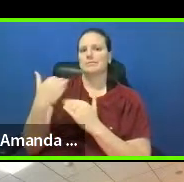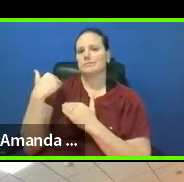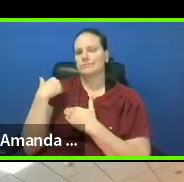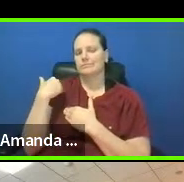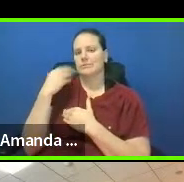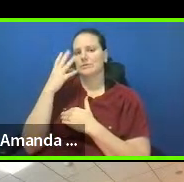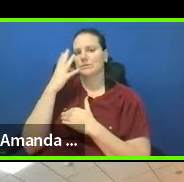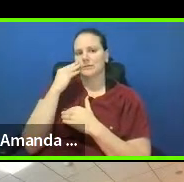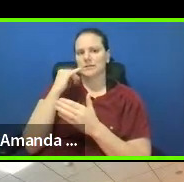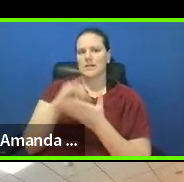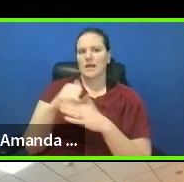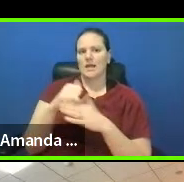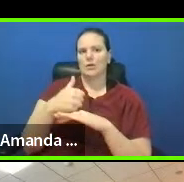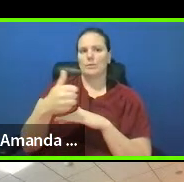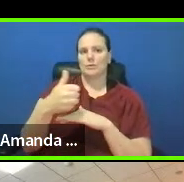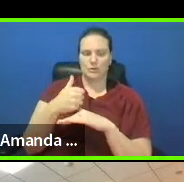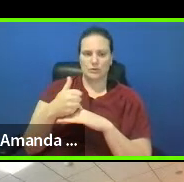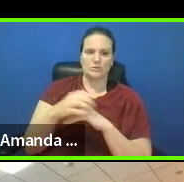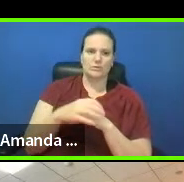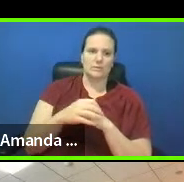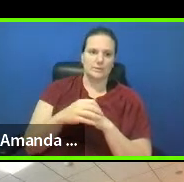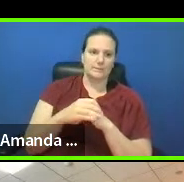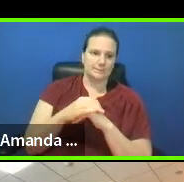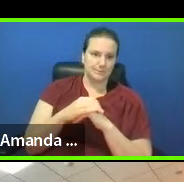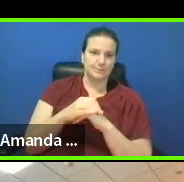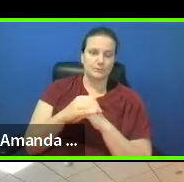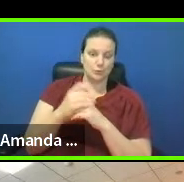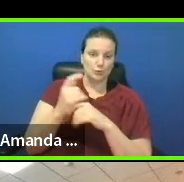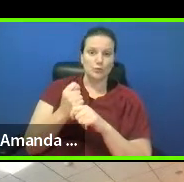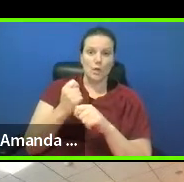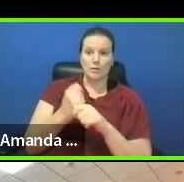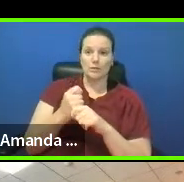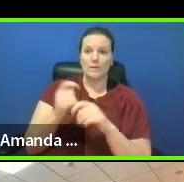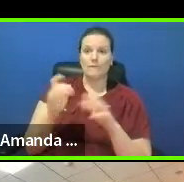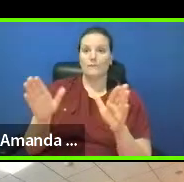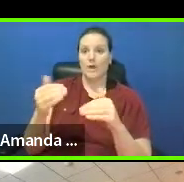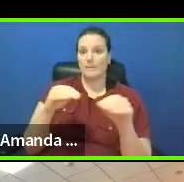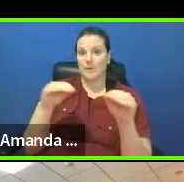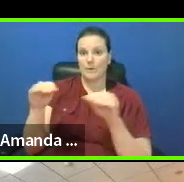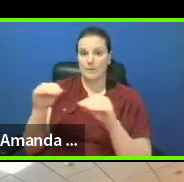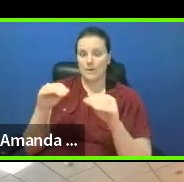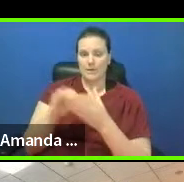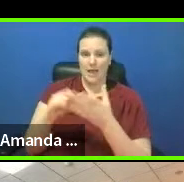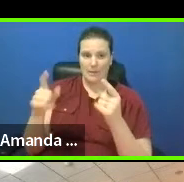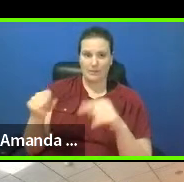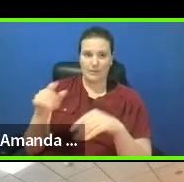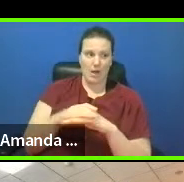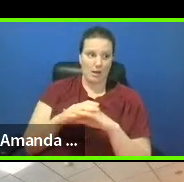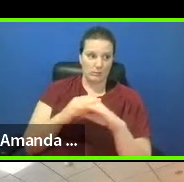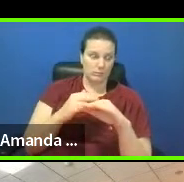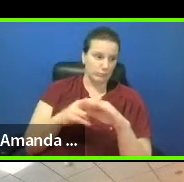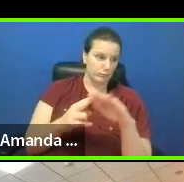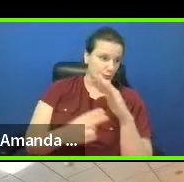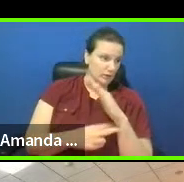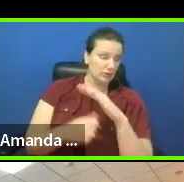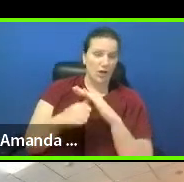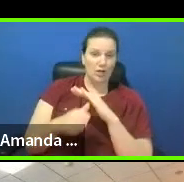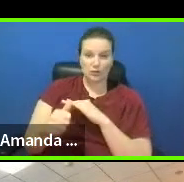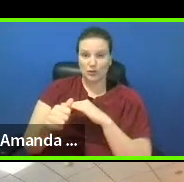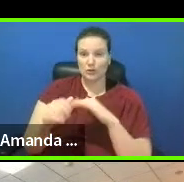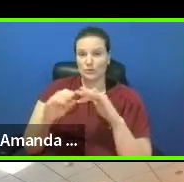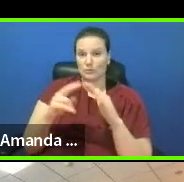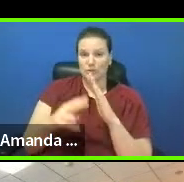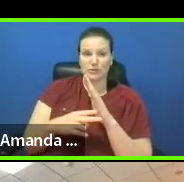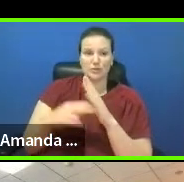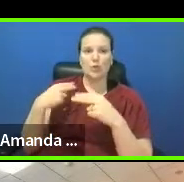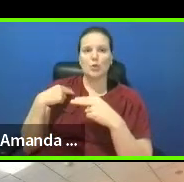of the commuters, of the trucking and freight movement that's happening on the bridge, under the bridge, as well as